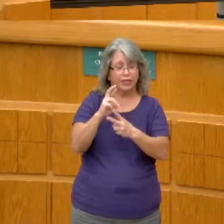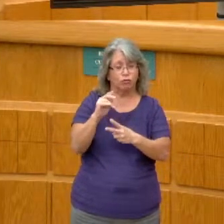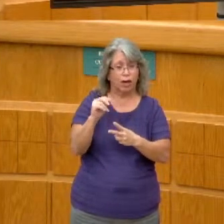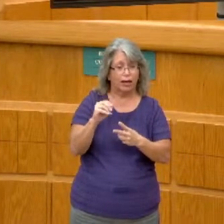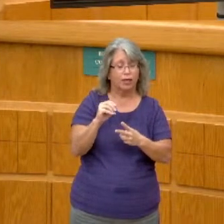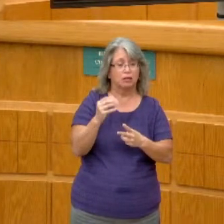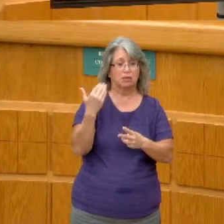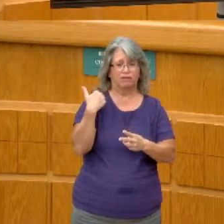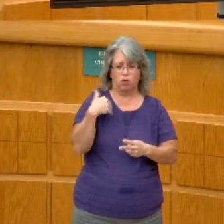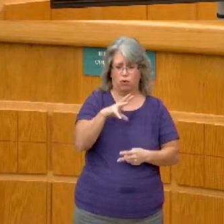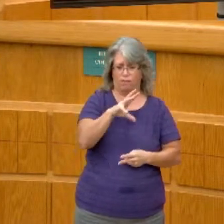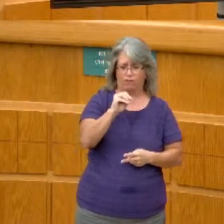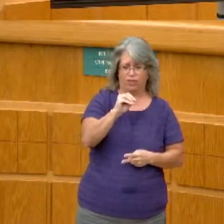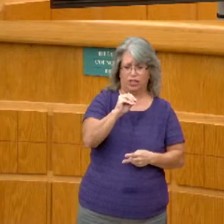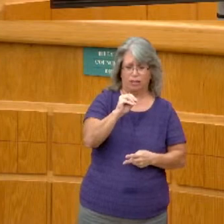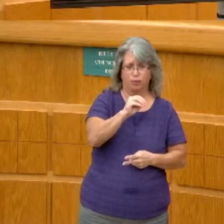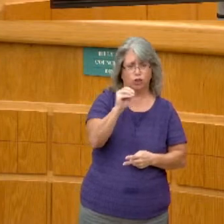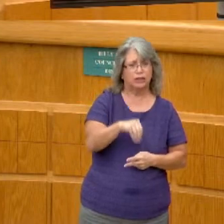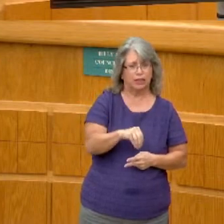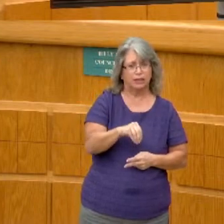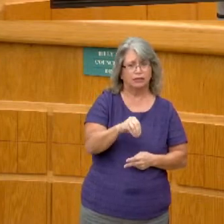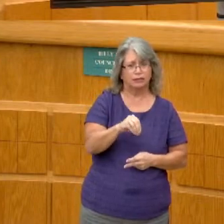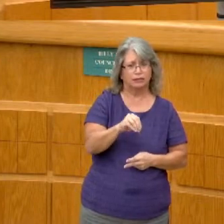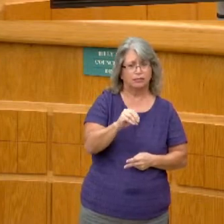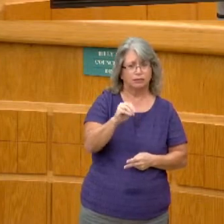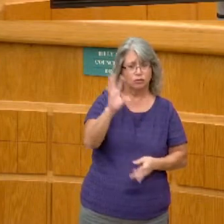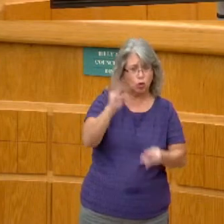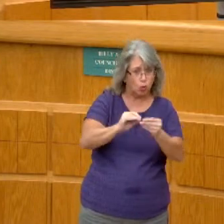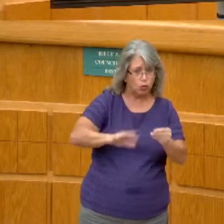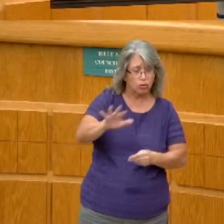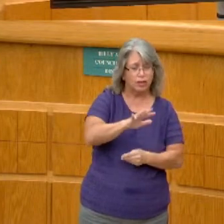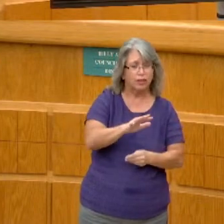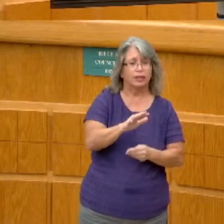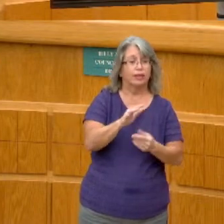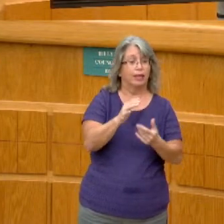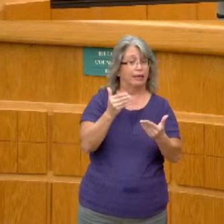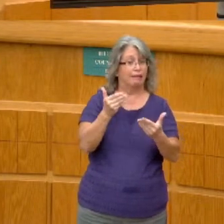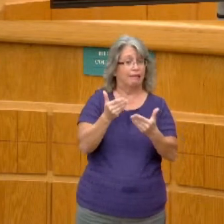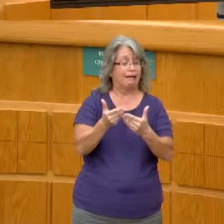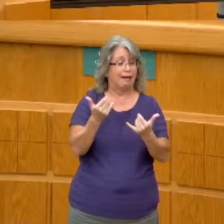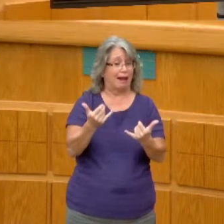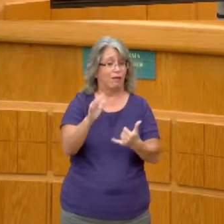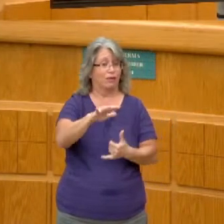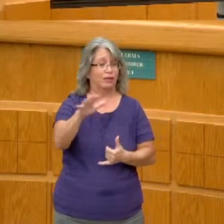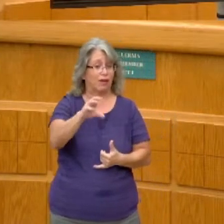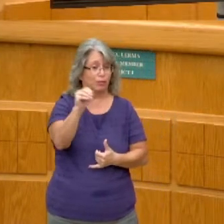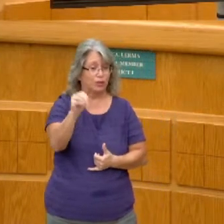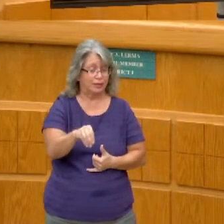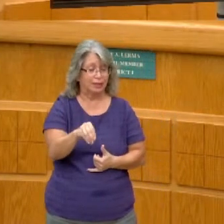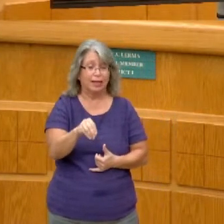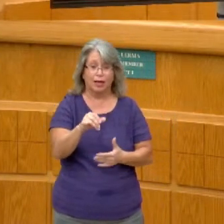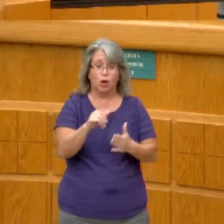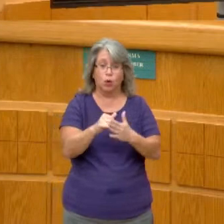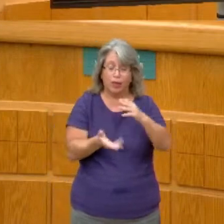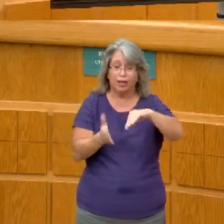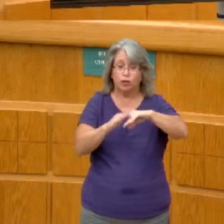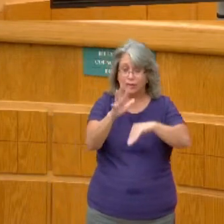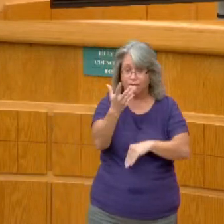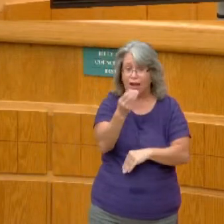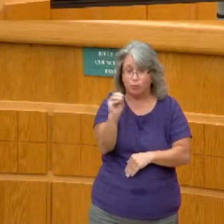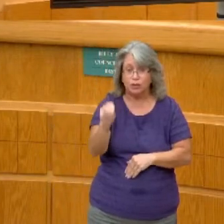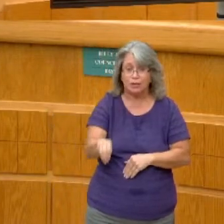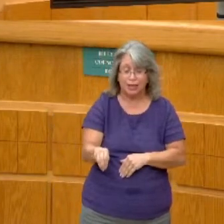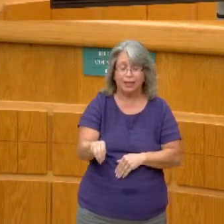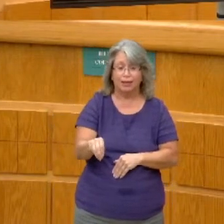a good number. I'd like to see it go to 60% now. We've gone 5%, moving our needle. I'm